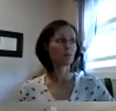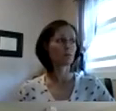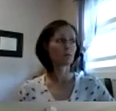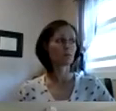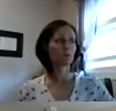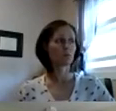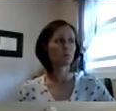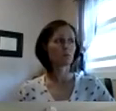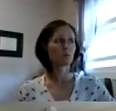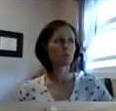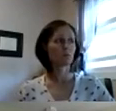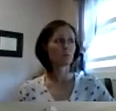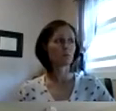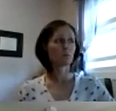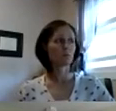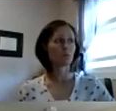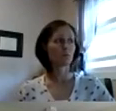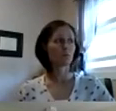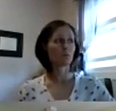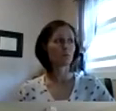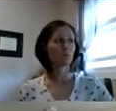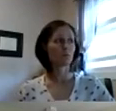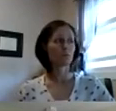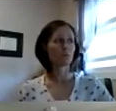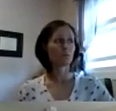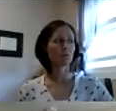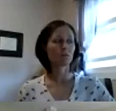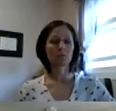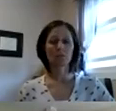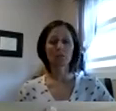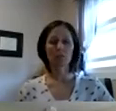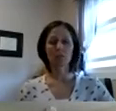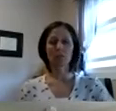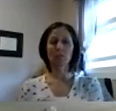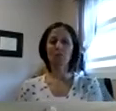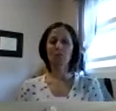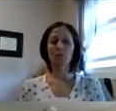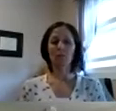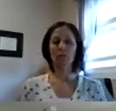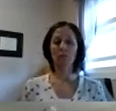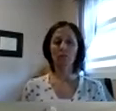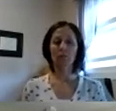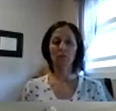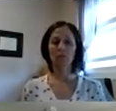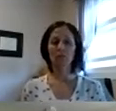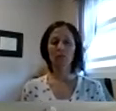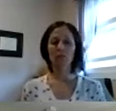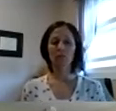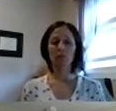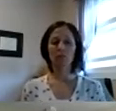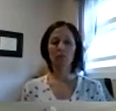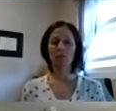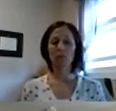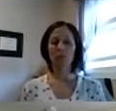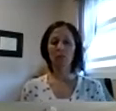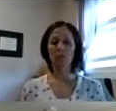to the COVID-19 pandemic. So those clearly are the organizations that we're attempting to help with the CARES funds. And